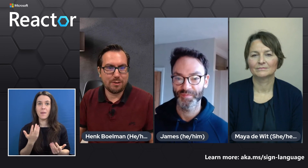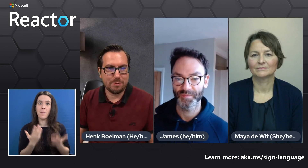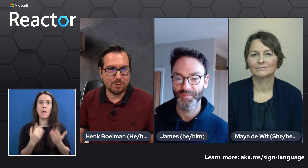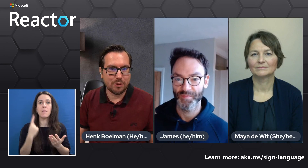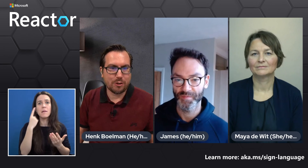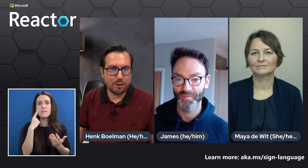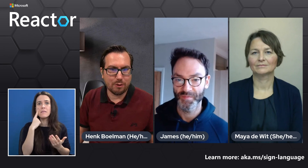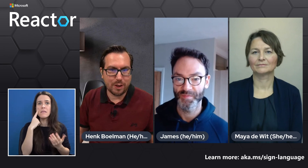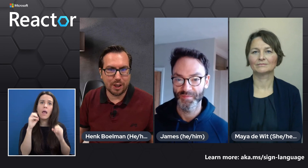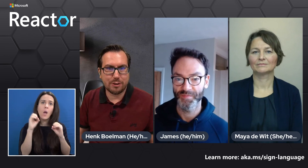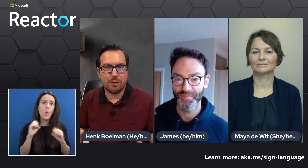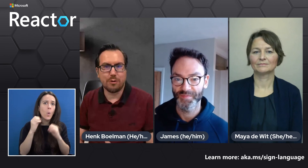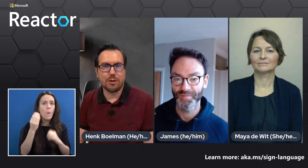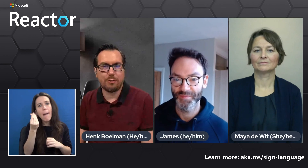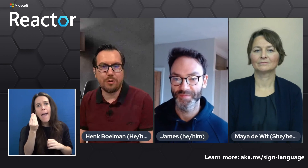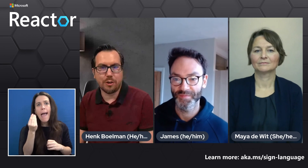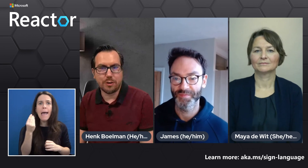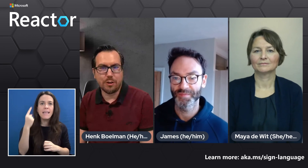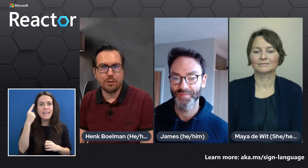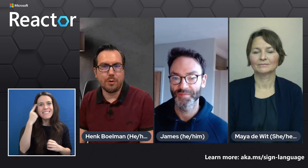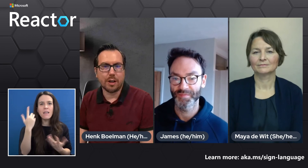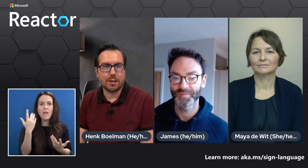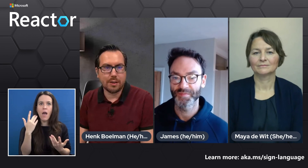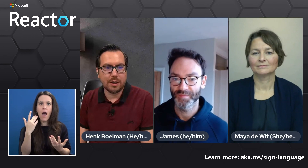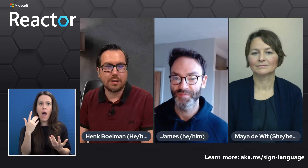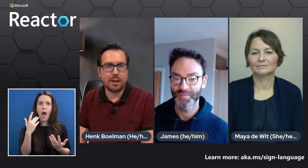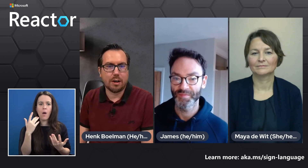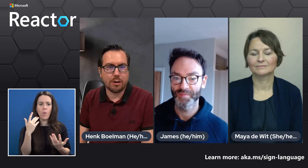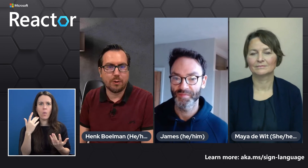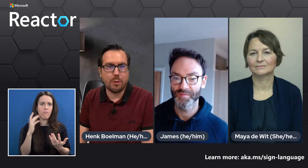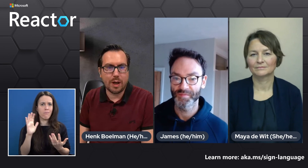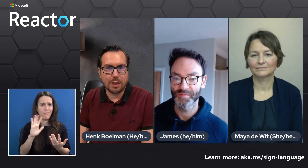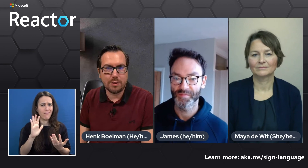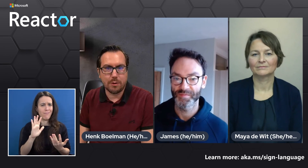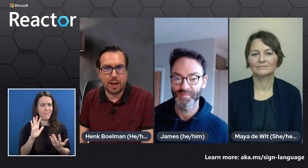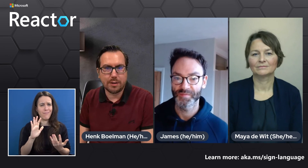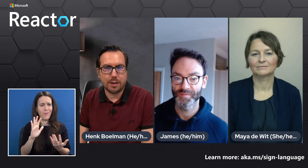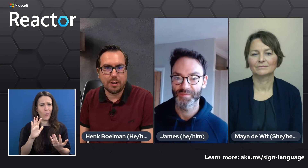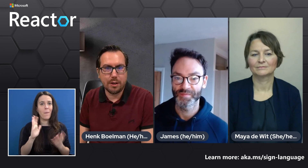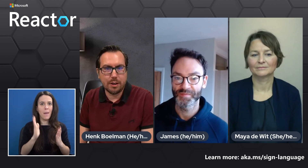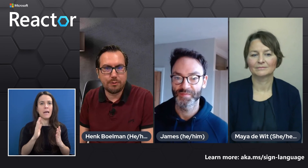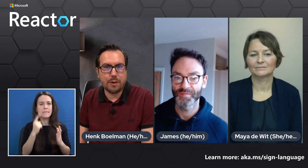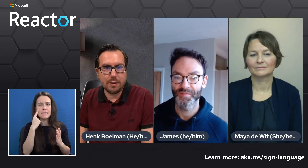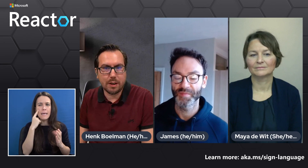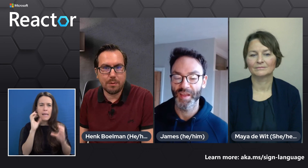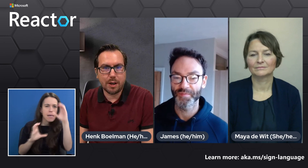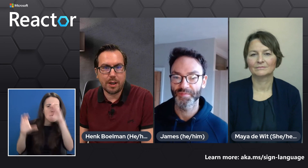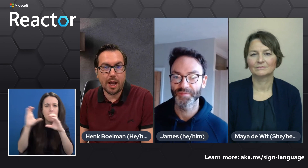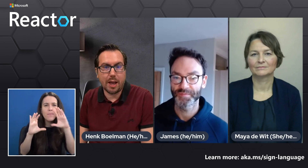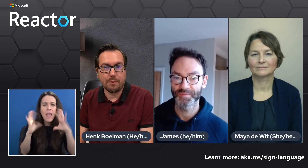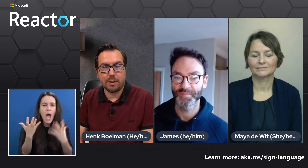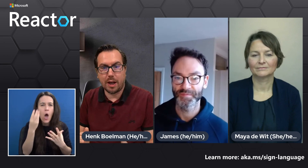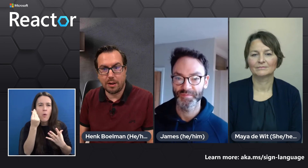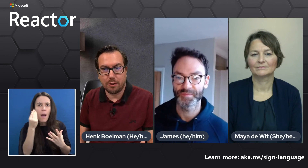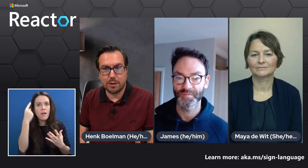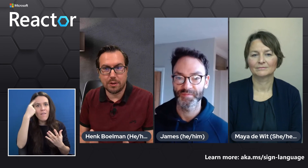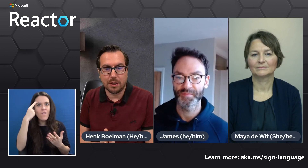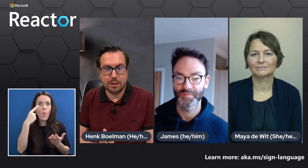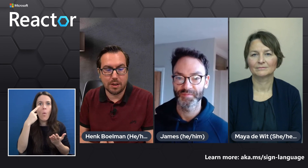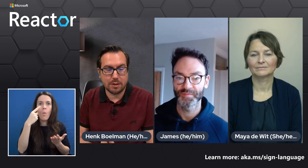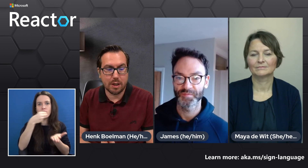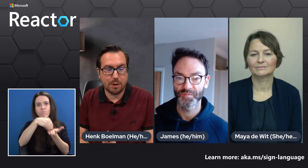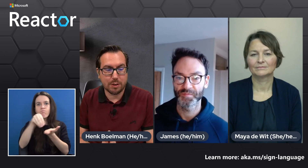is not a real excuse of not doing it. I think there are a lot of ways to actually find that money. And what I